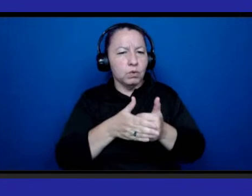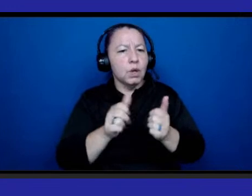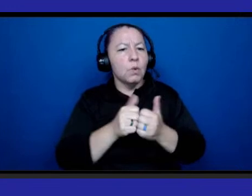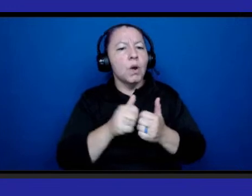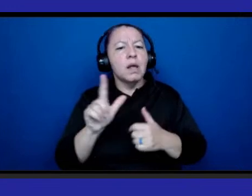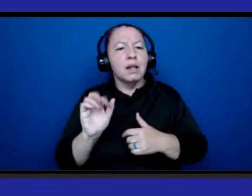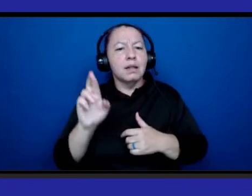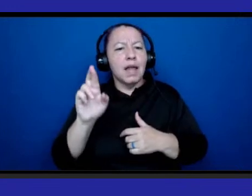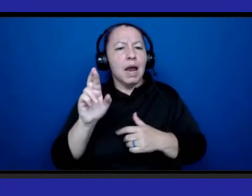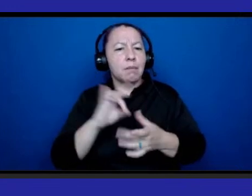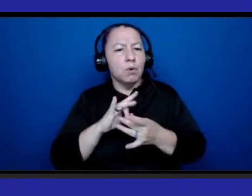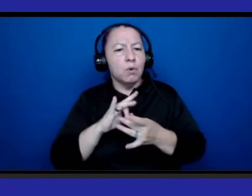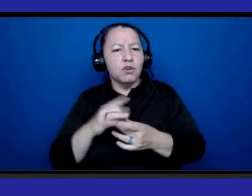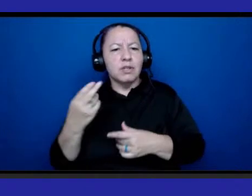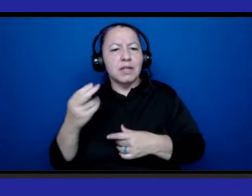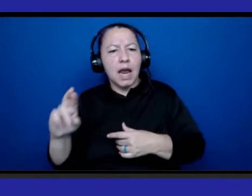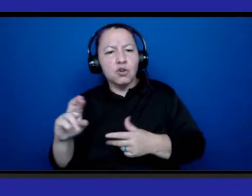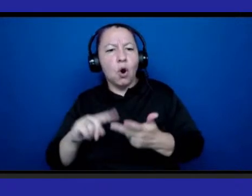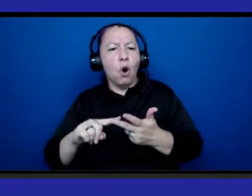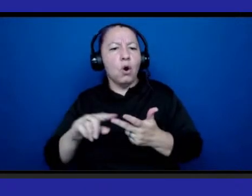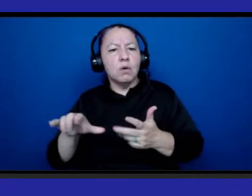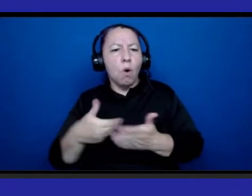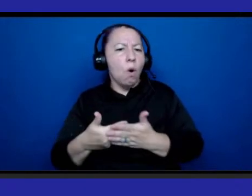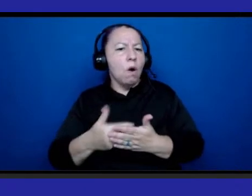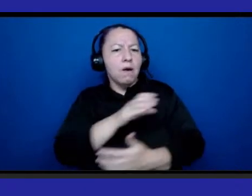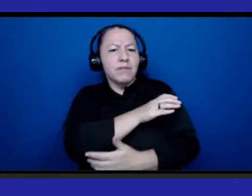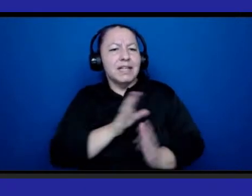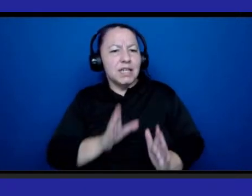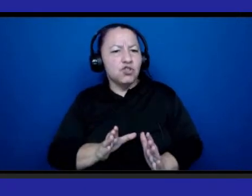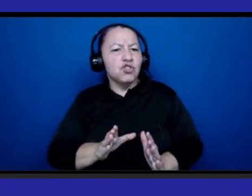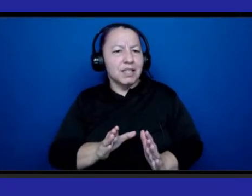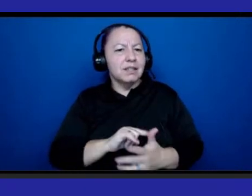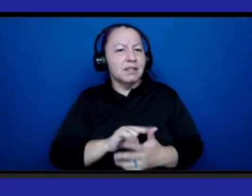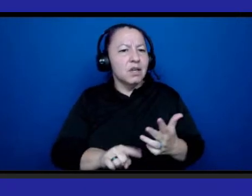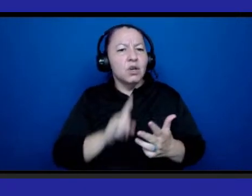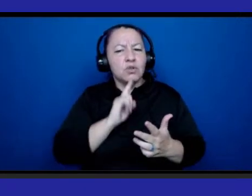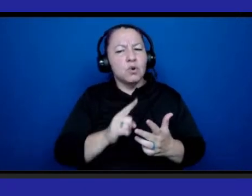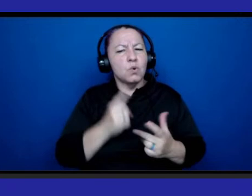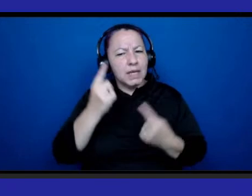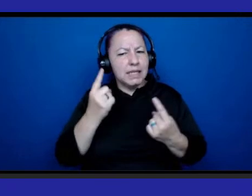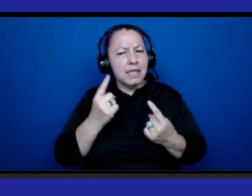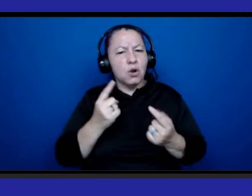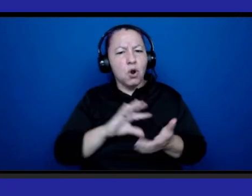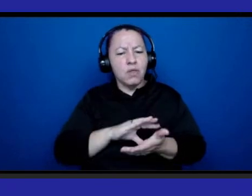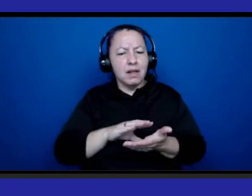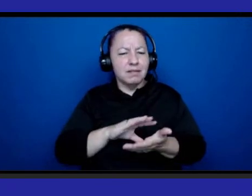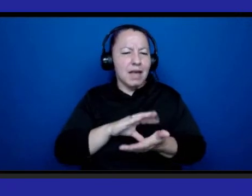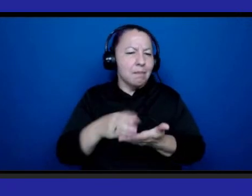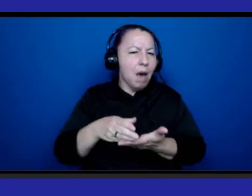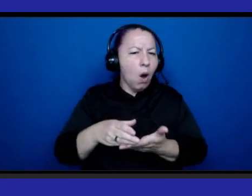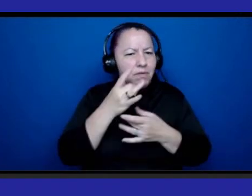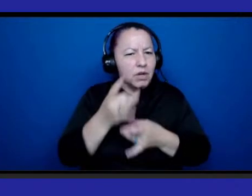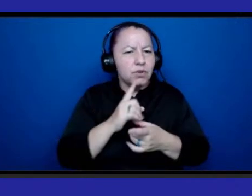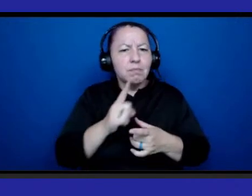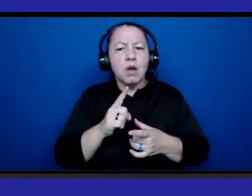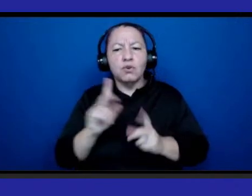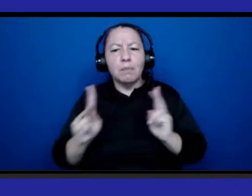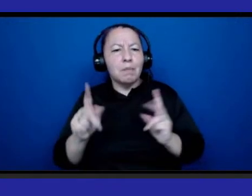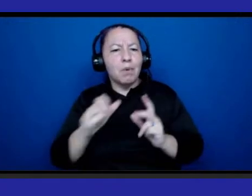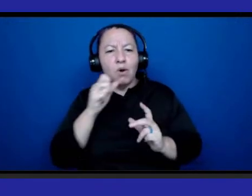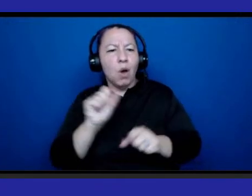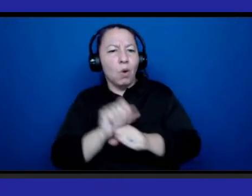HR and all of our clinicians to really think about the level of interest to ensure that individuals are not working in isolation.